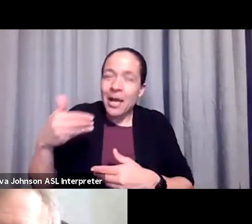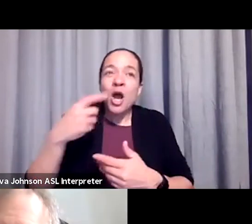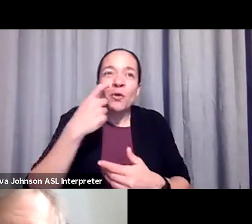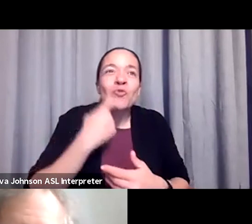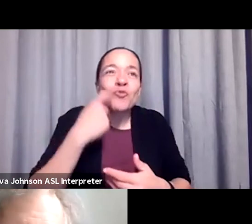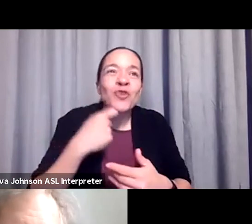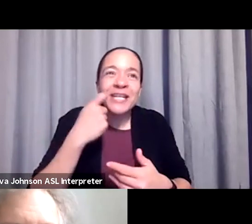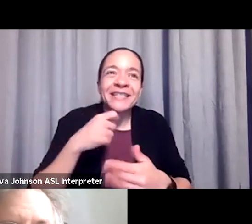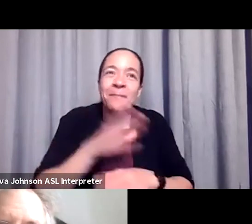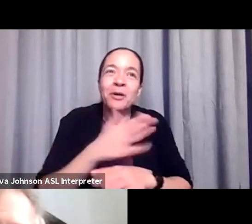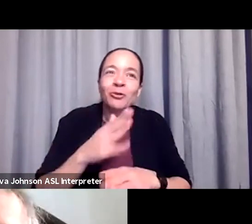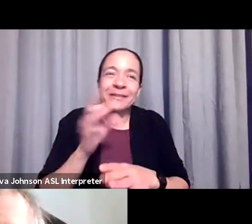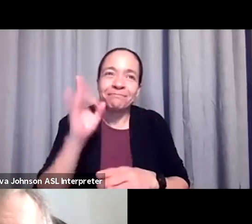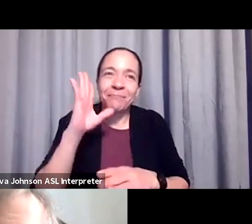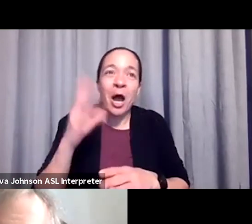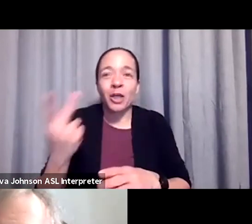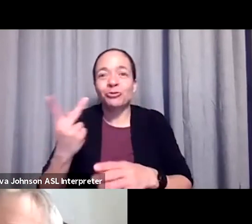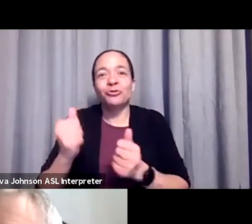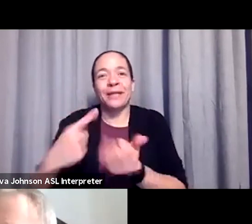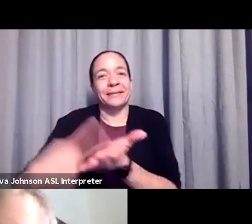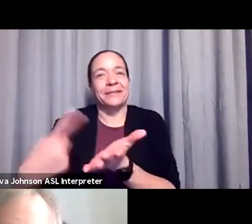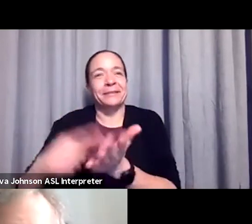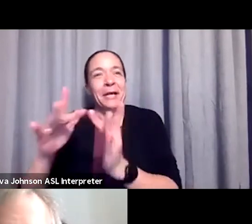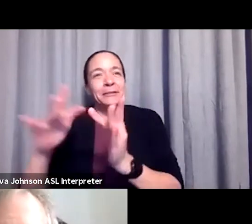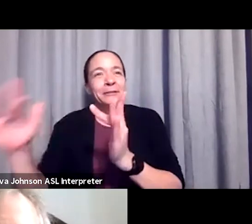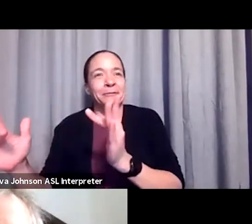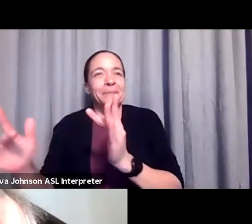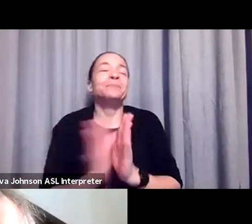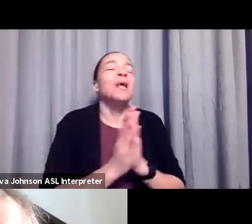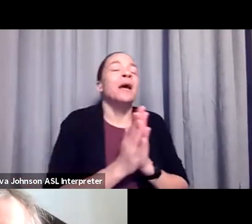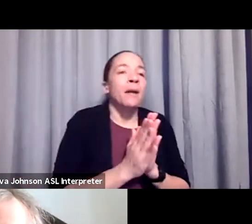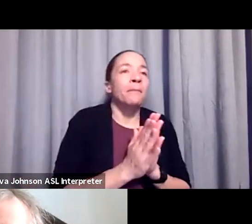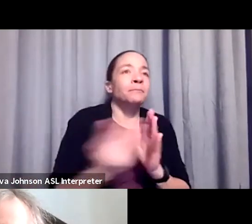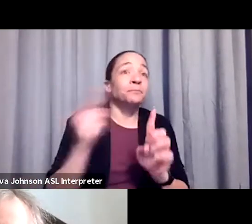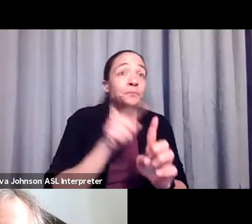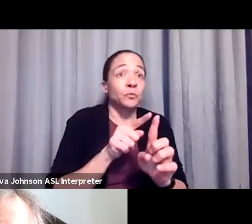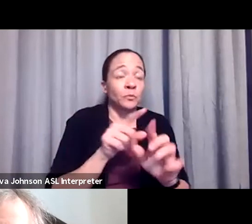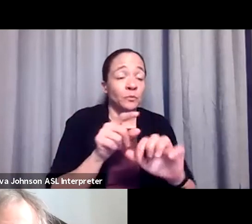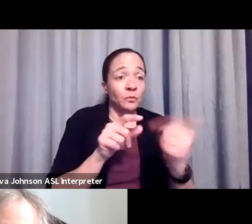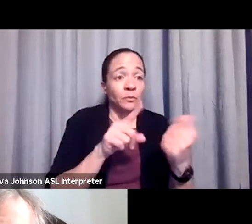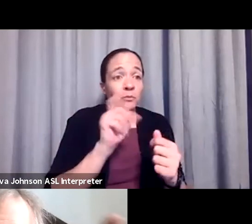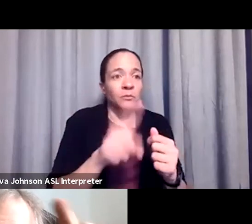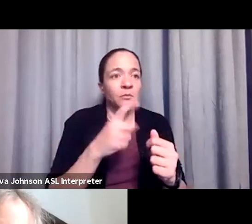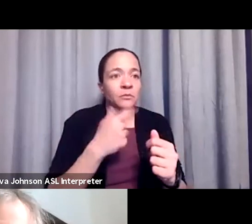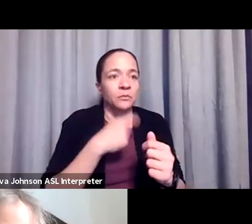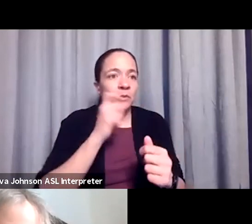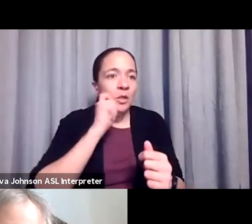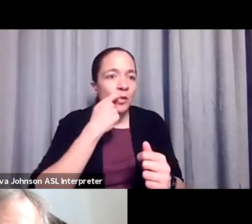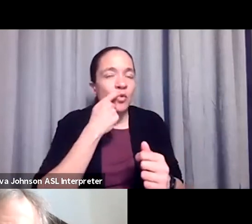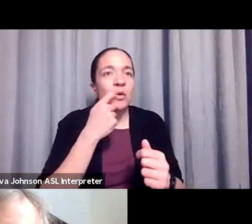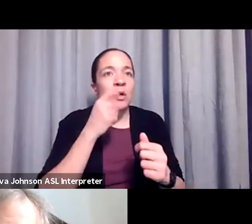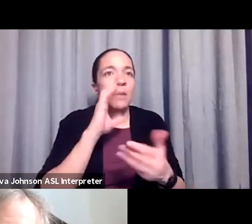and I can take that offline. Other questions. Let's go back, if we could. We had a really cool picture of The Rock and a